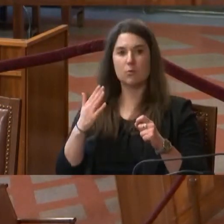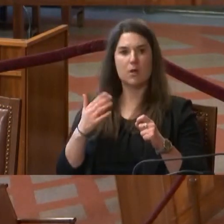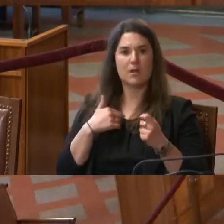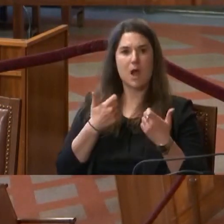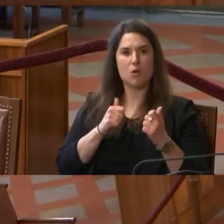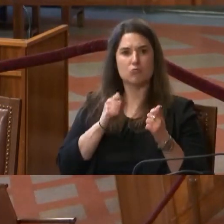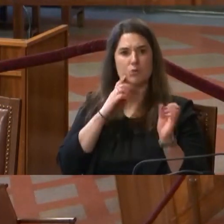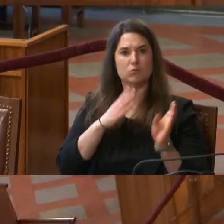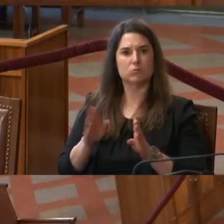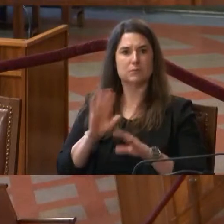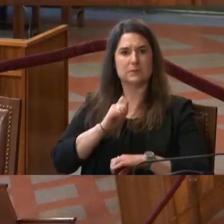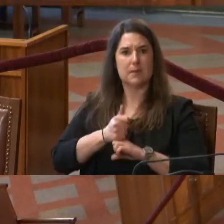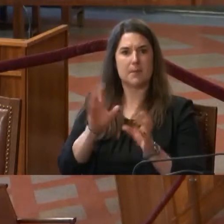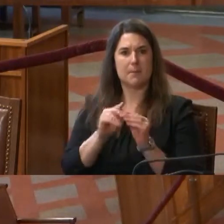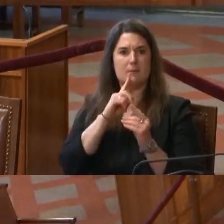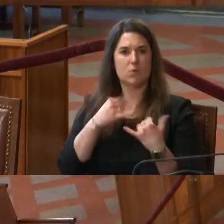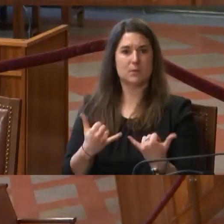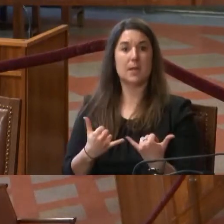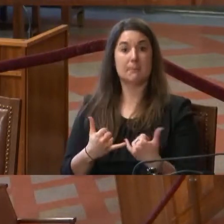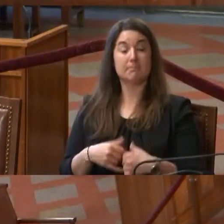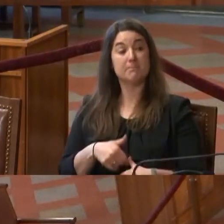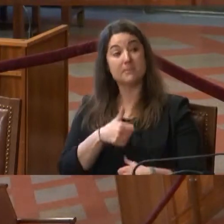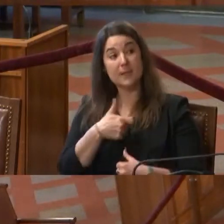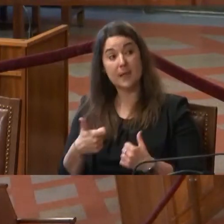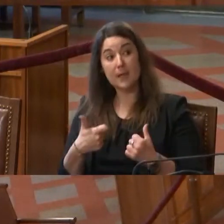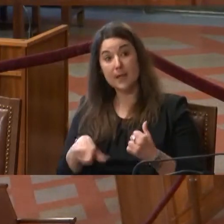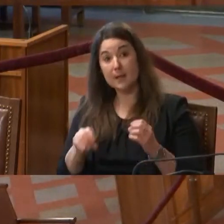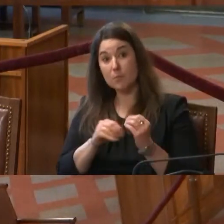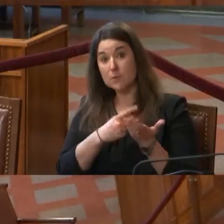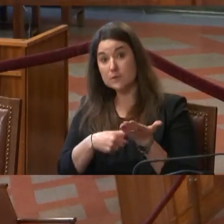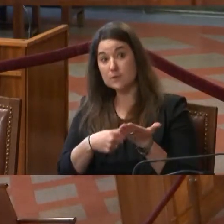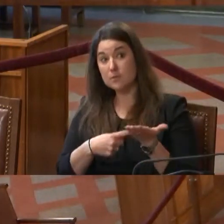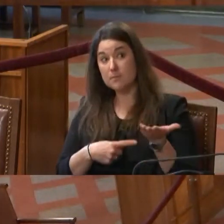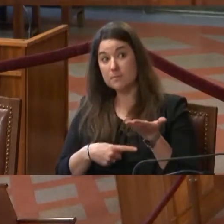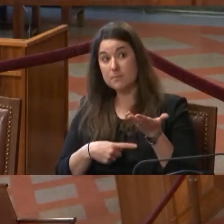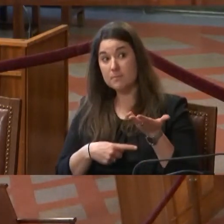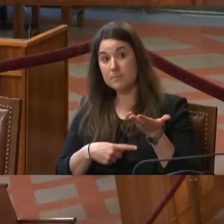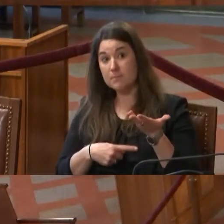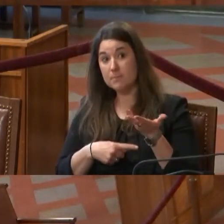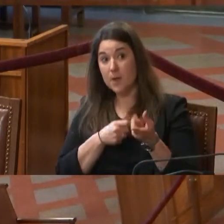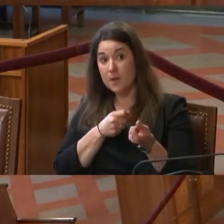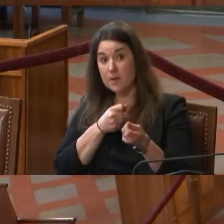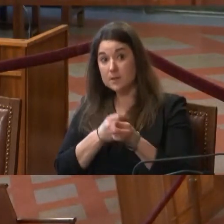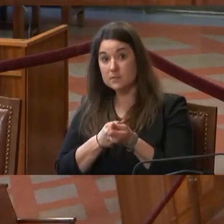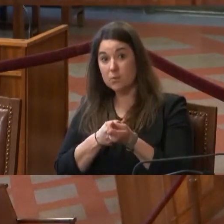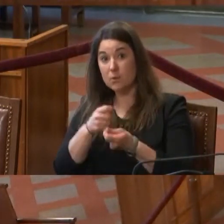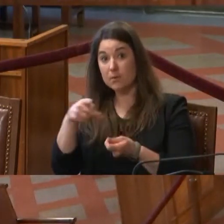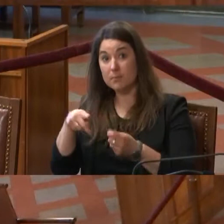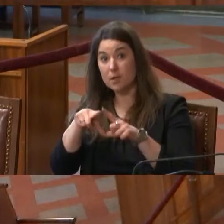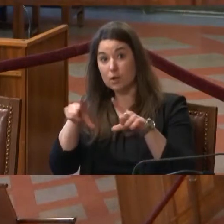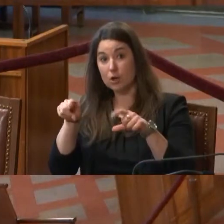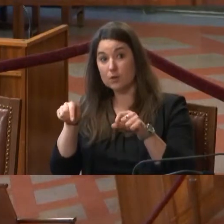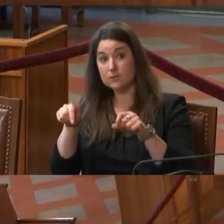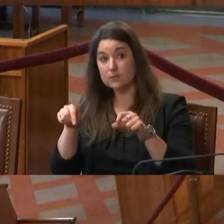try to arrange it today. Okay. Okay. Any further discussion? All those in favor of the P cards?